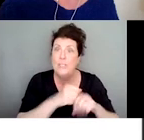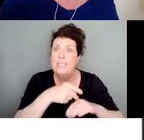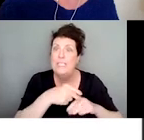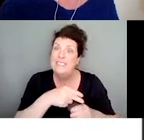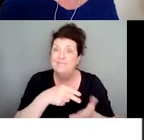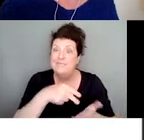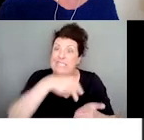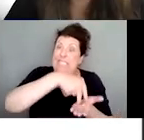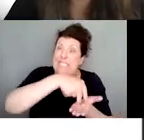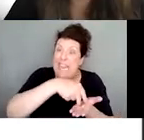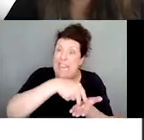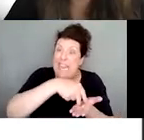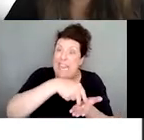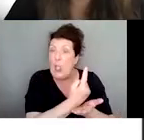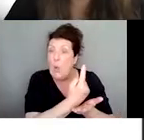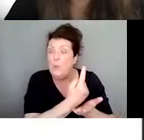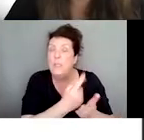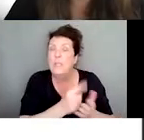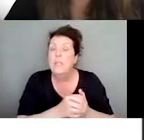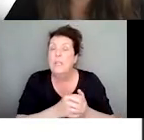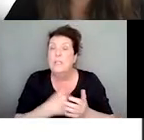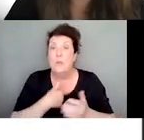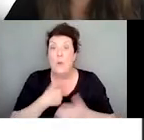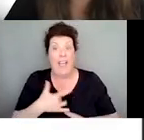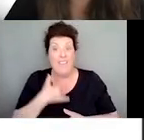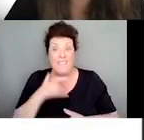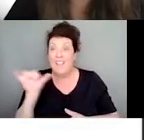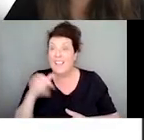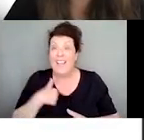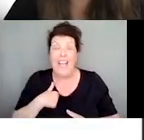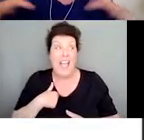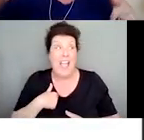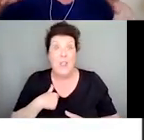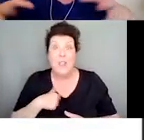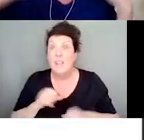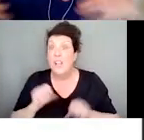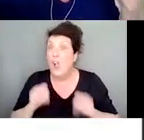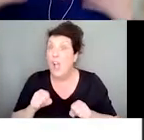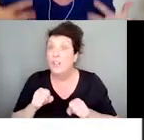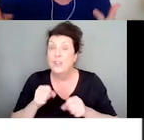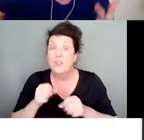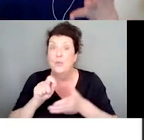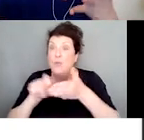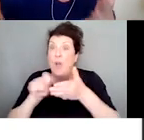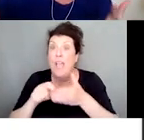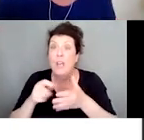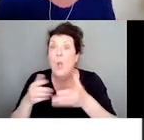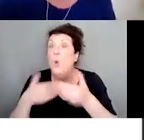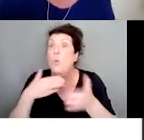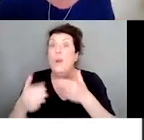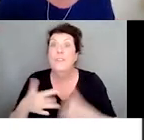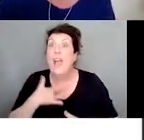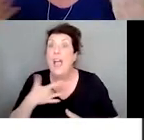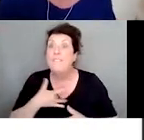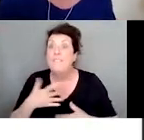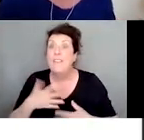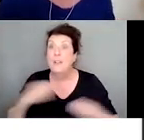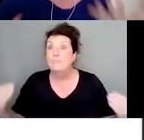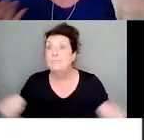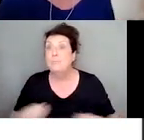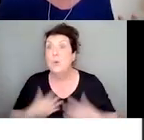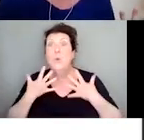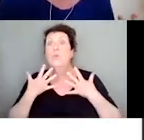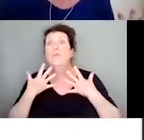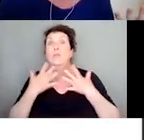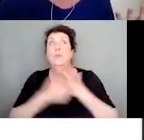feel I just got to write like what I felt when I felt moved to whatever memory that's